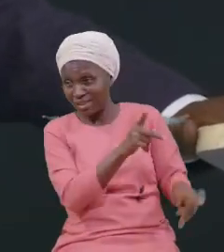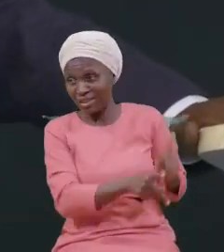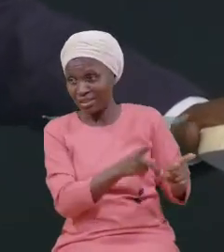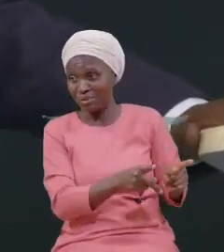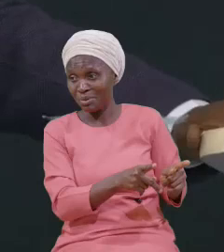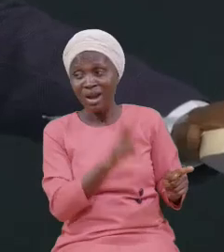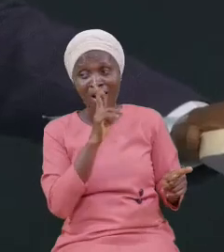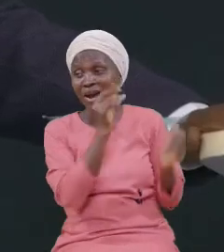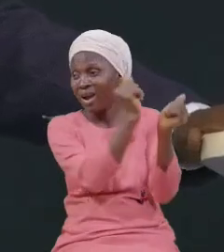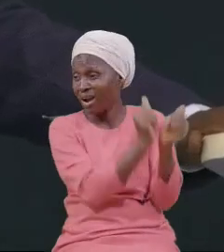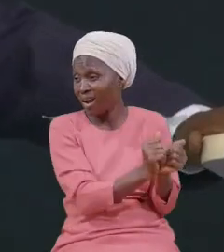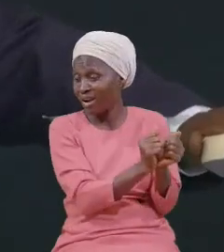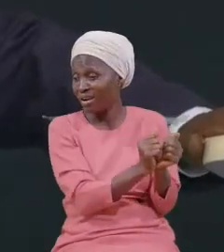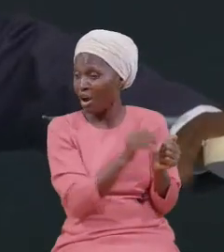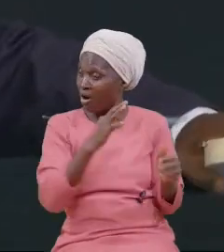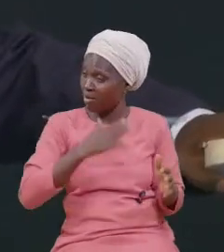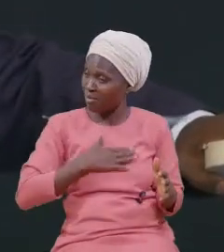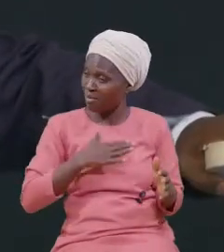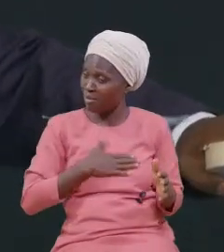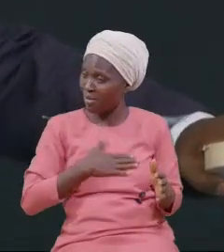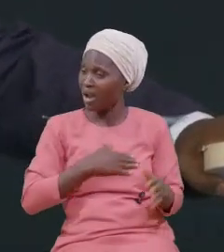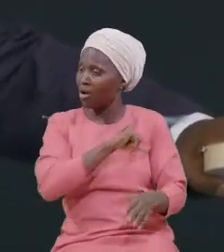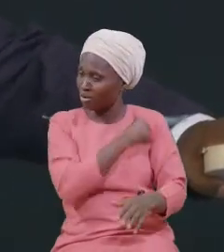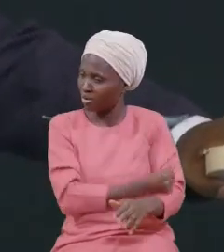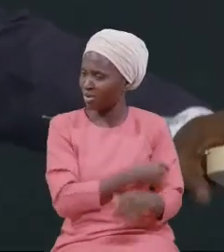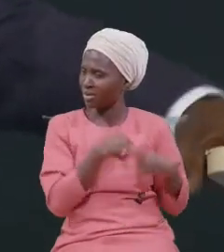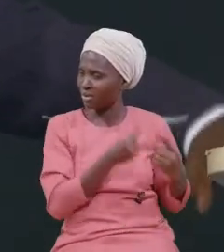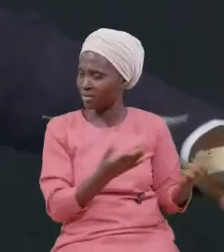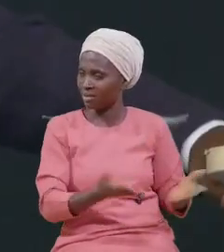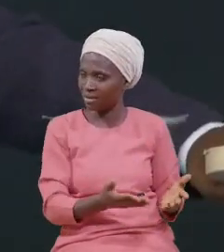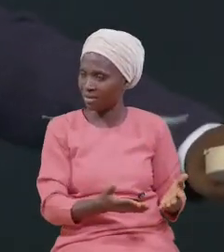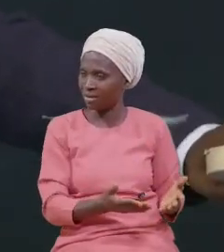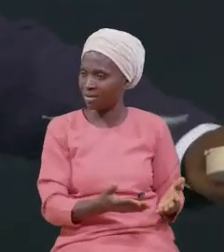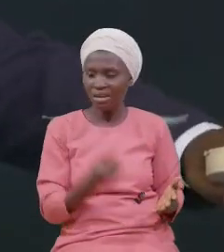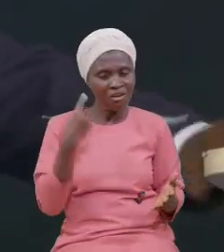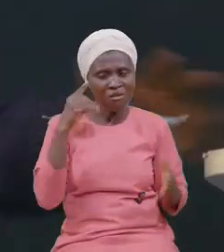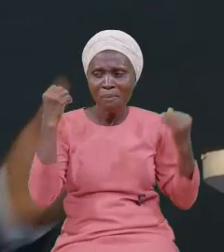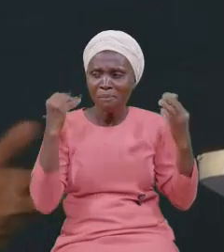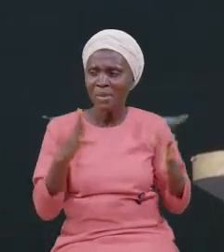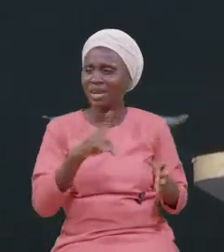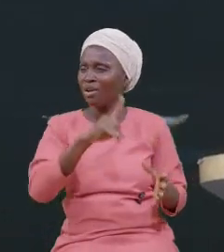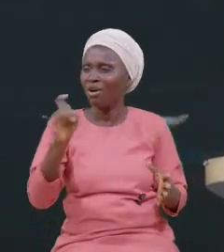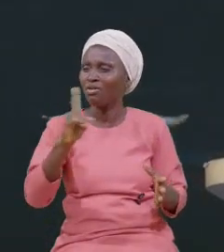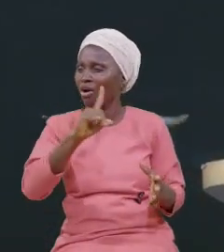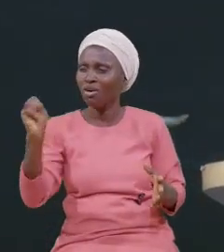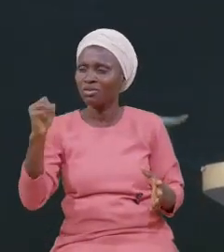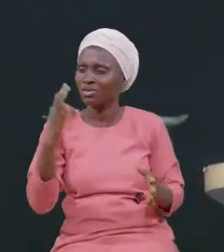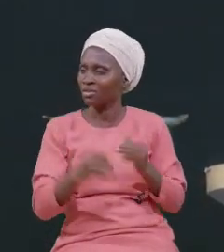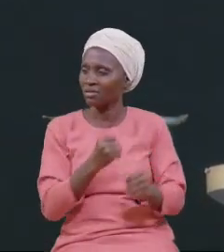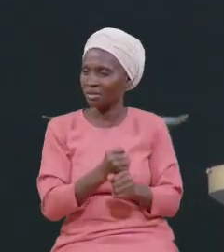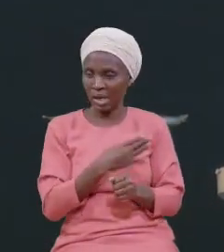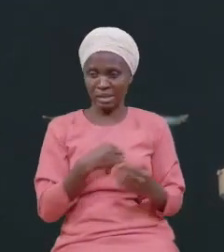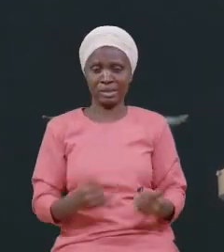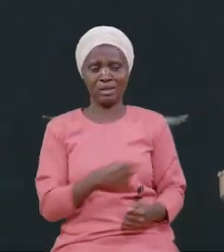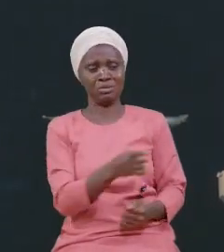of my authority for hundreds of years. And you come and you want